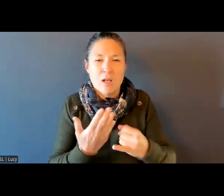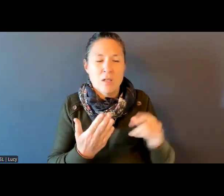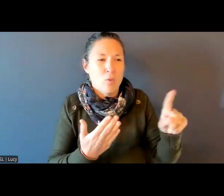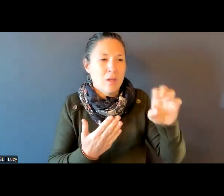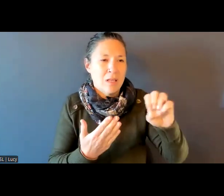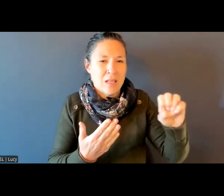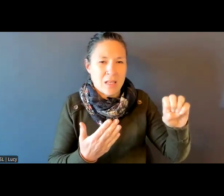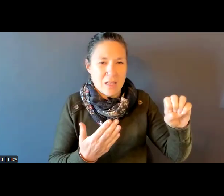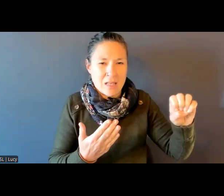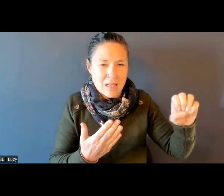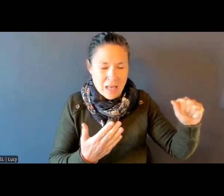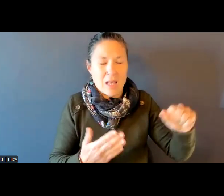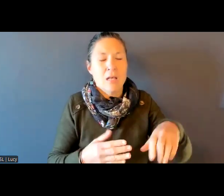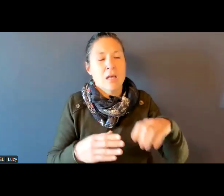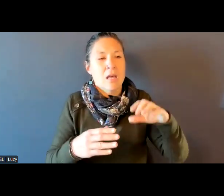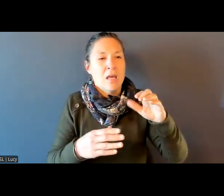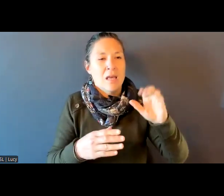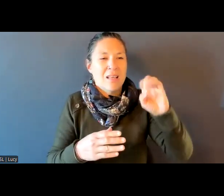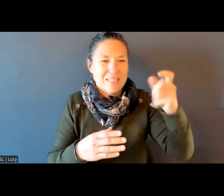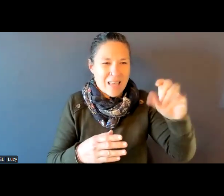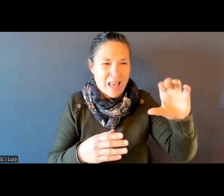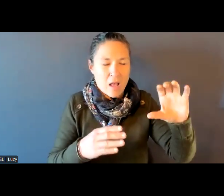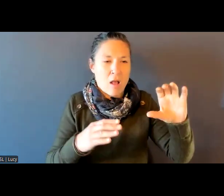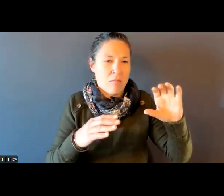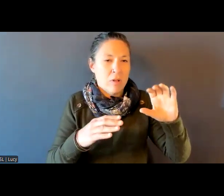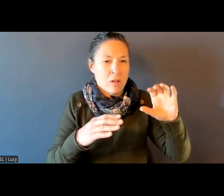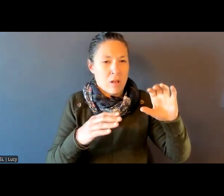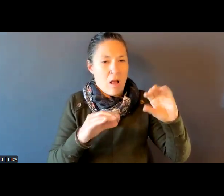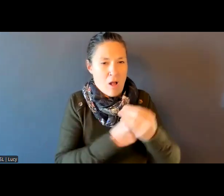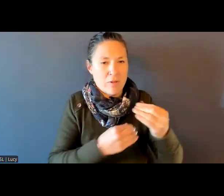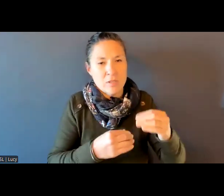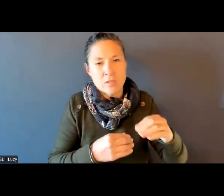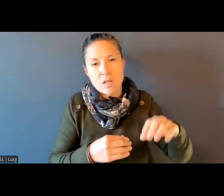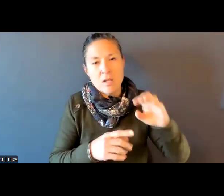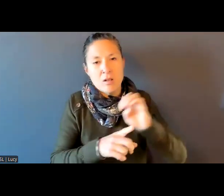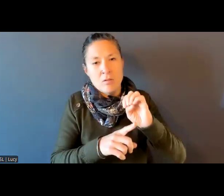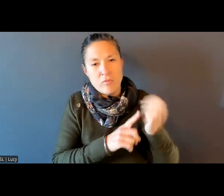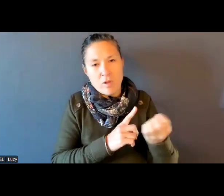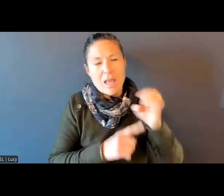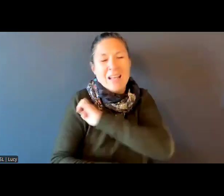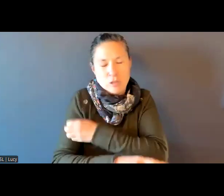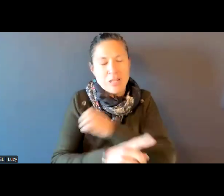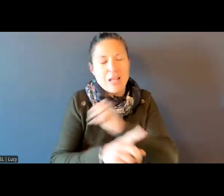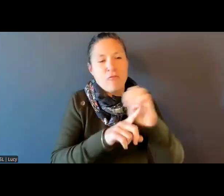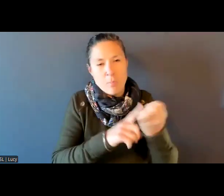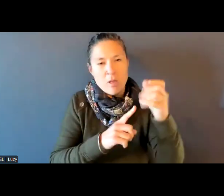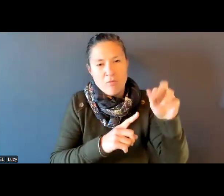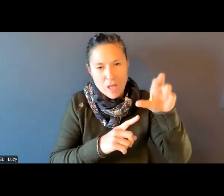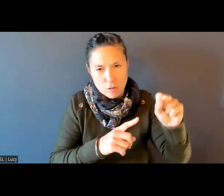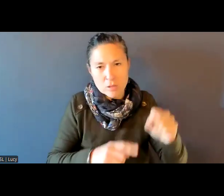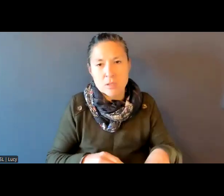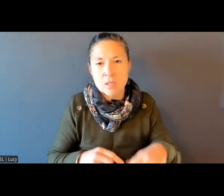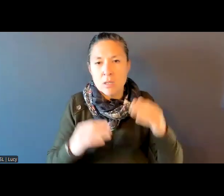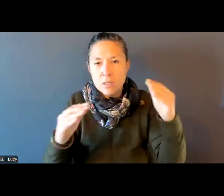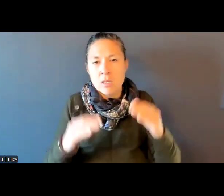Environmental Affairs. And then we'll have a discussion on tribal EJ strategy from one of our council members.